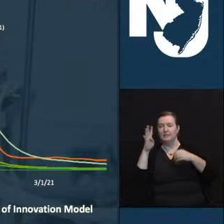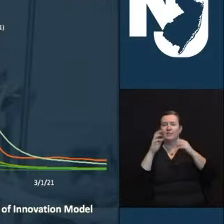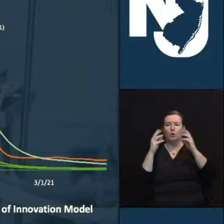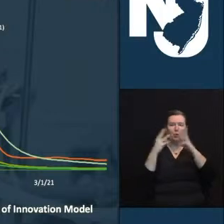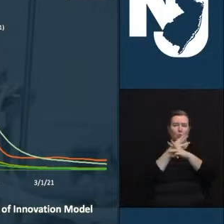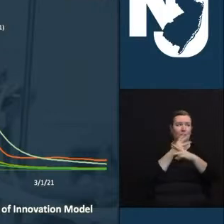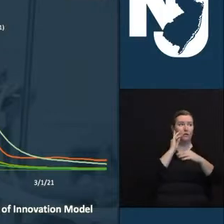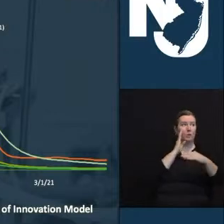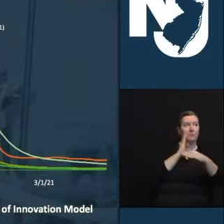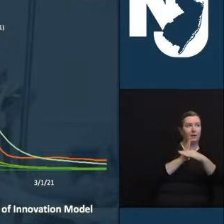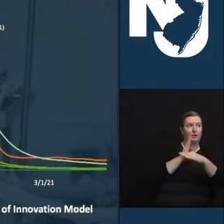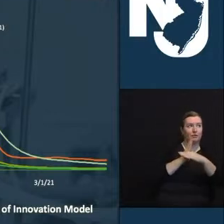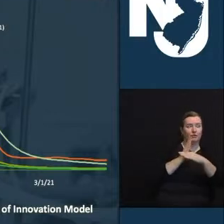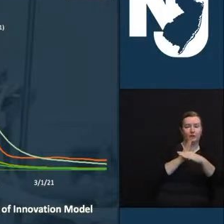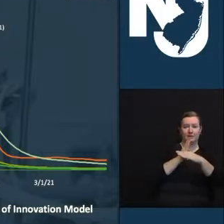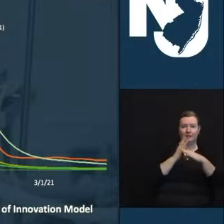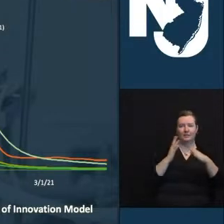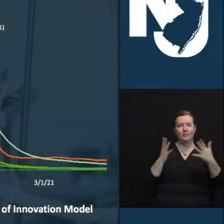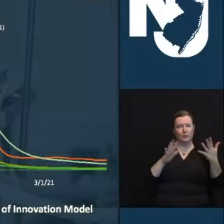on the right.